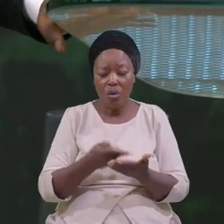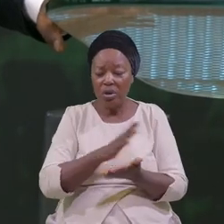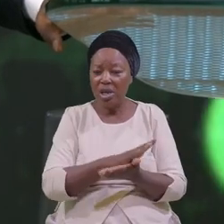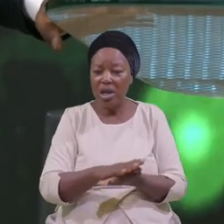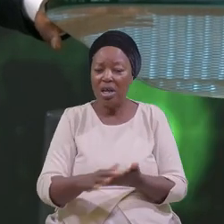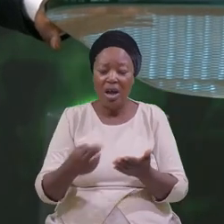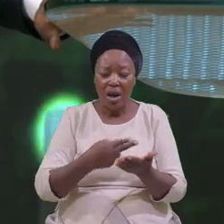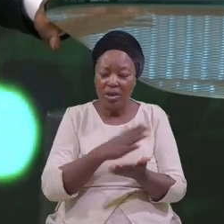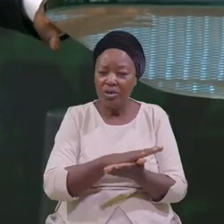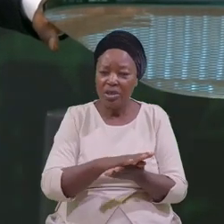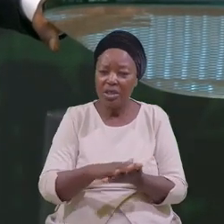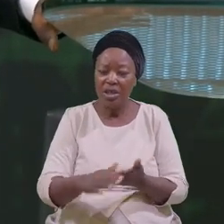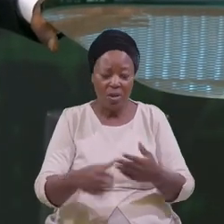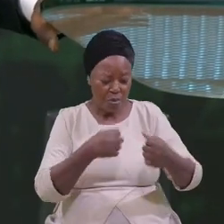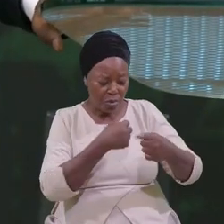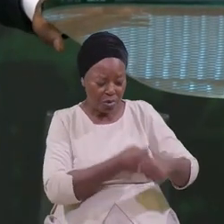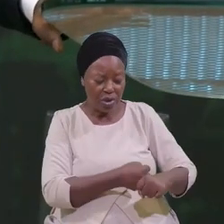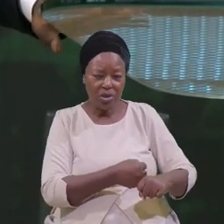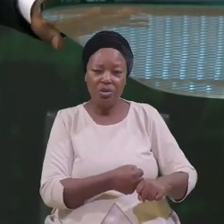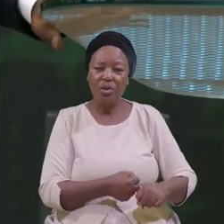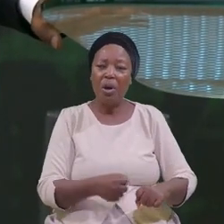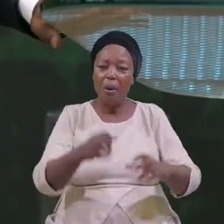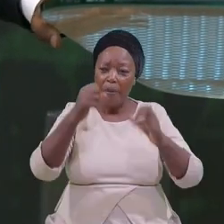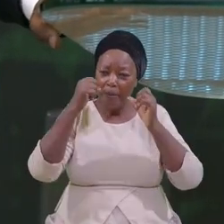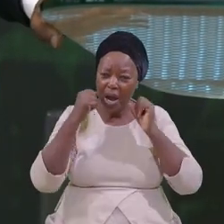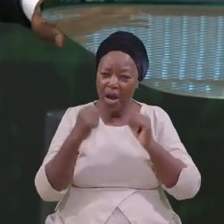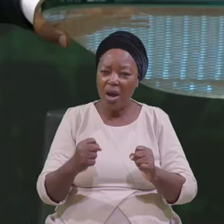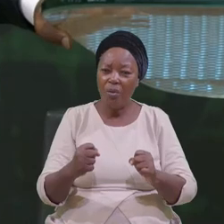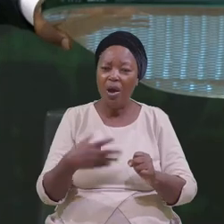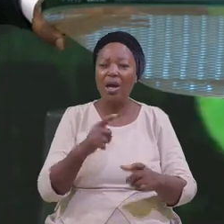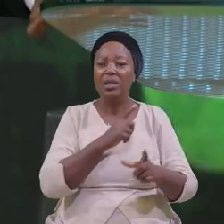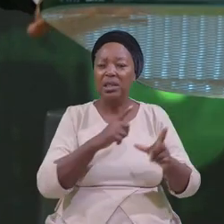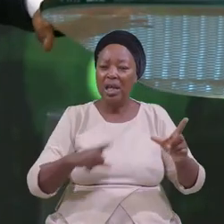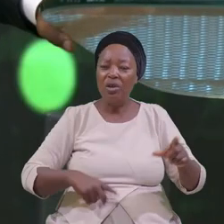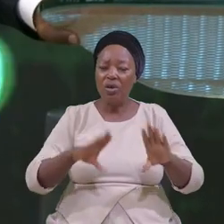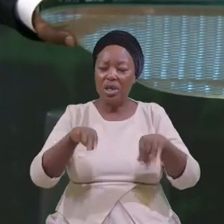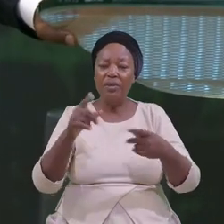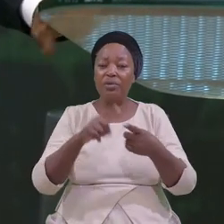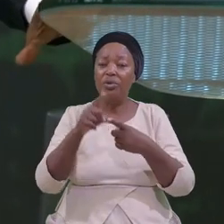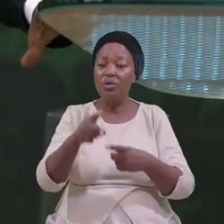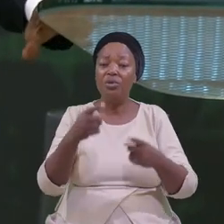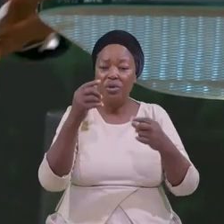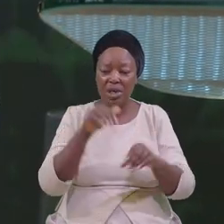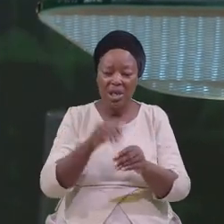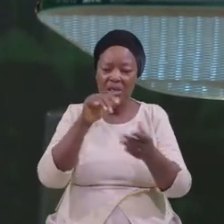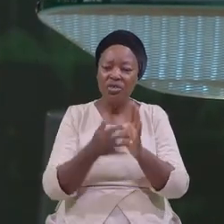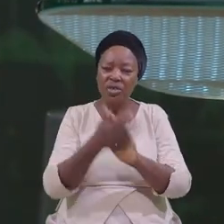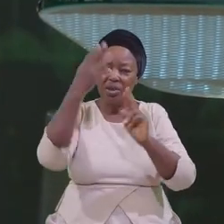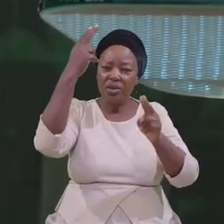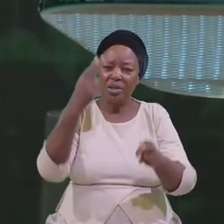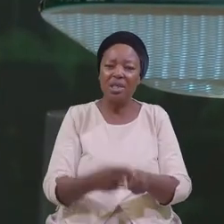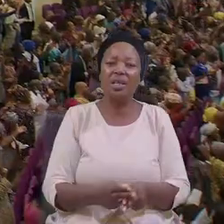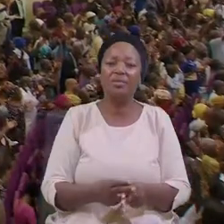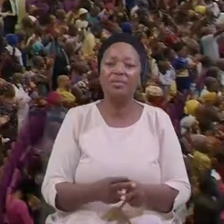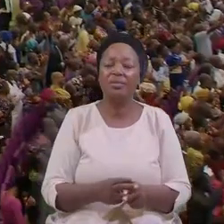righteousness, protection, power, the Lord grant unto you in Jesus'